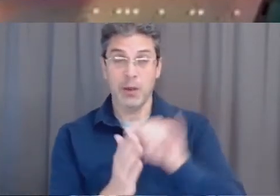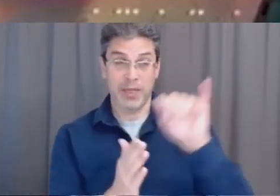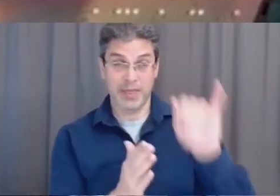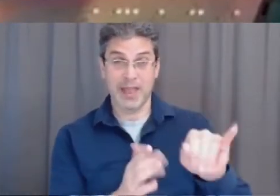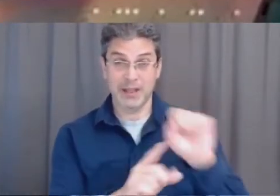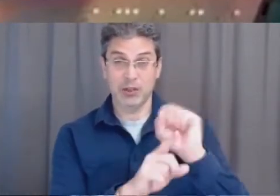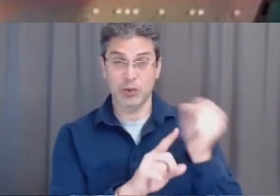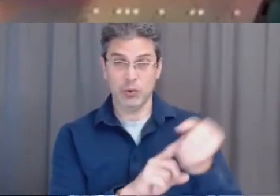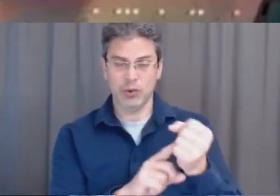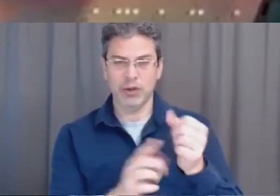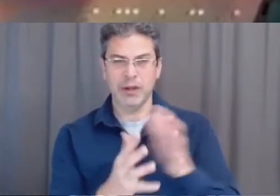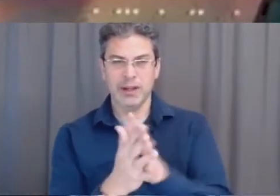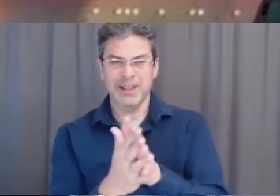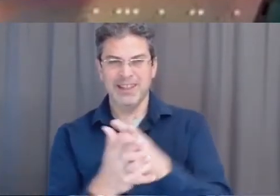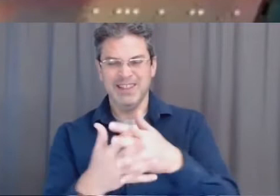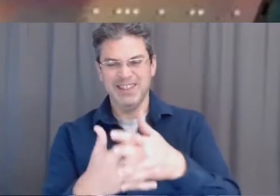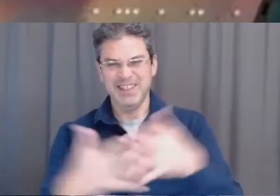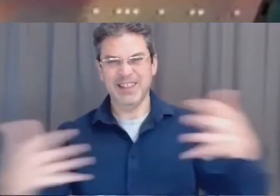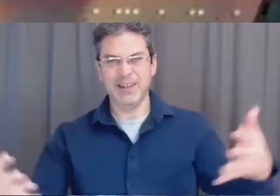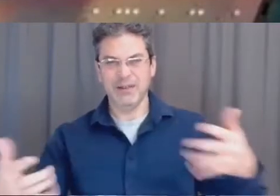first question I have for everybody is,